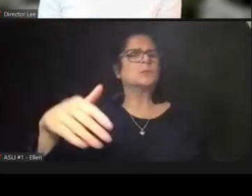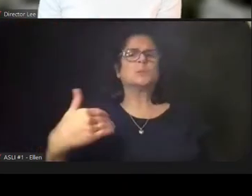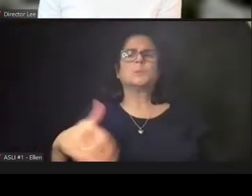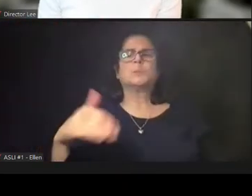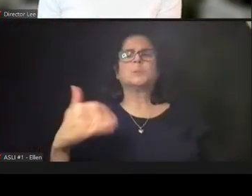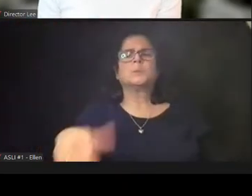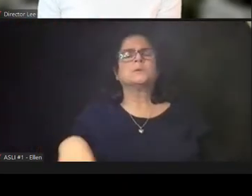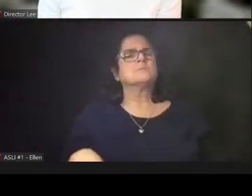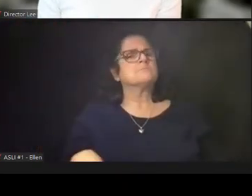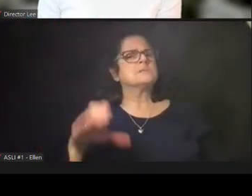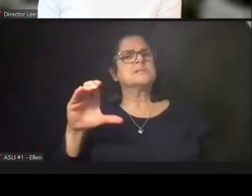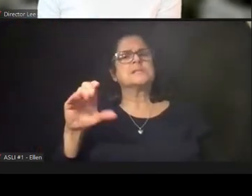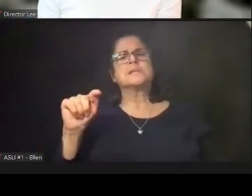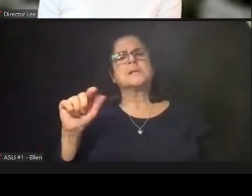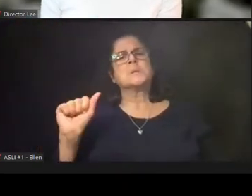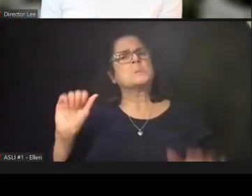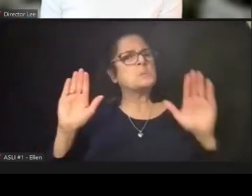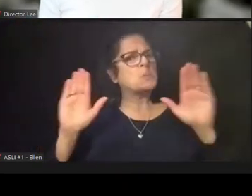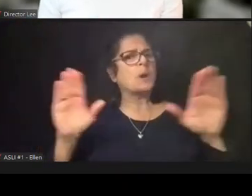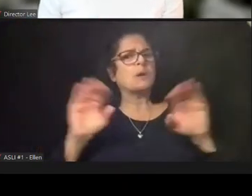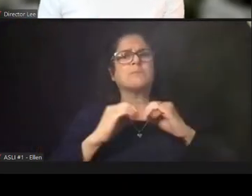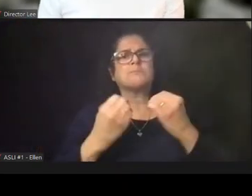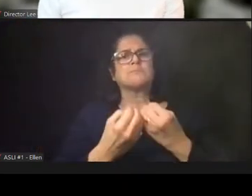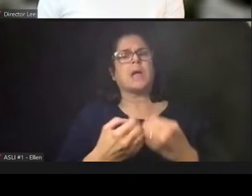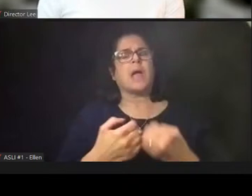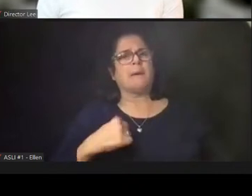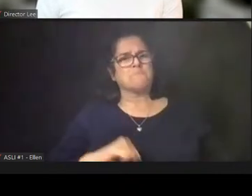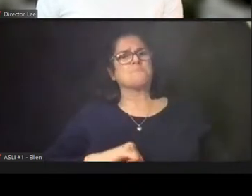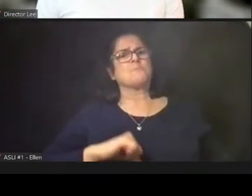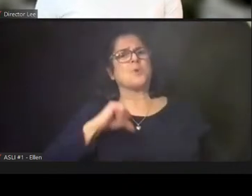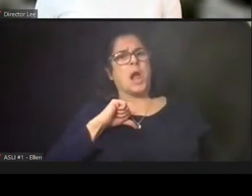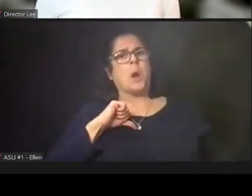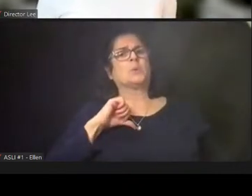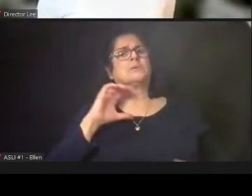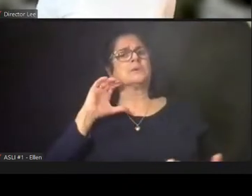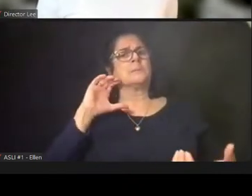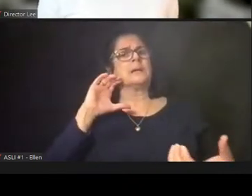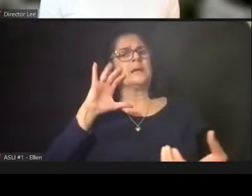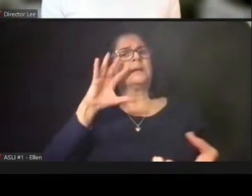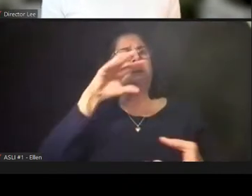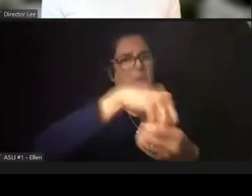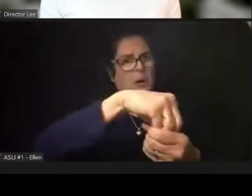outstanding organization that I was proud to be a part of.